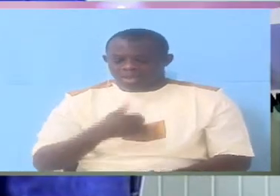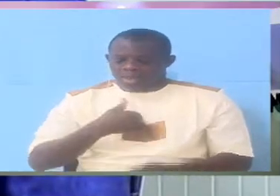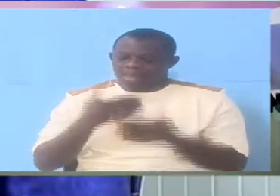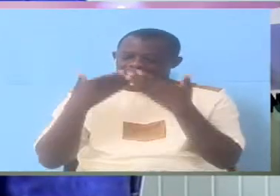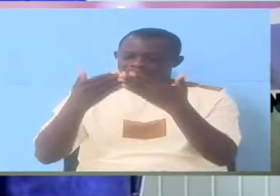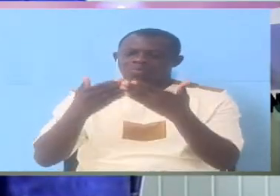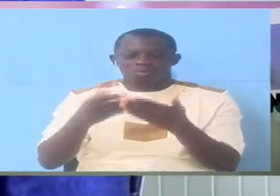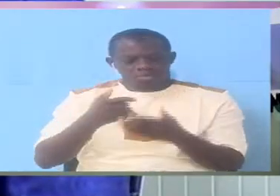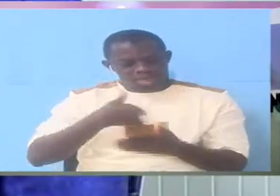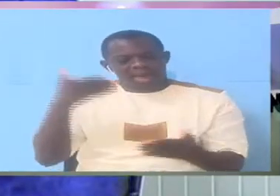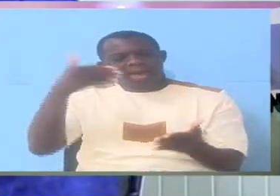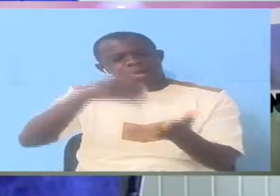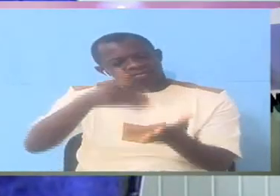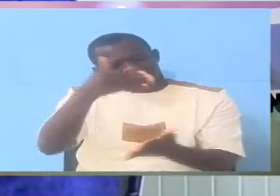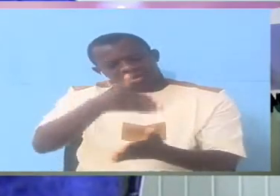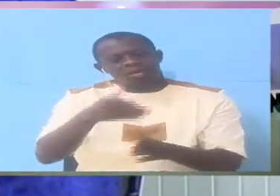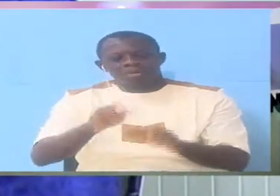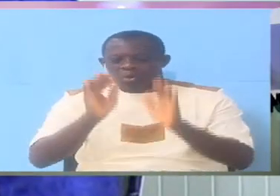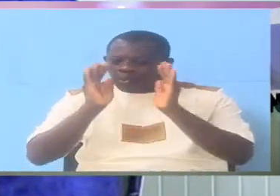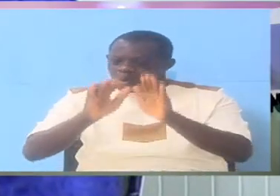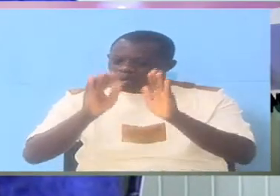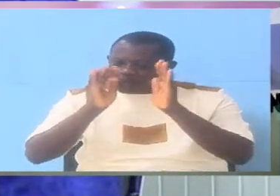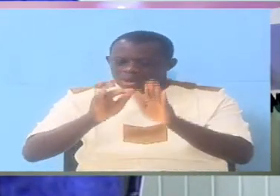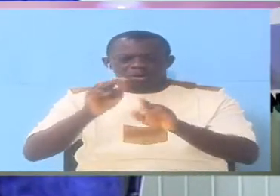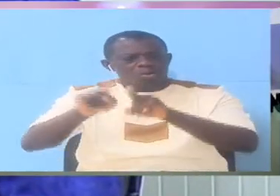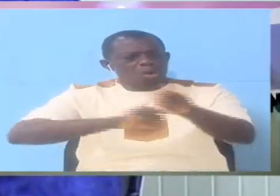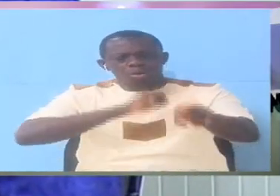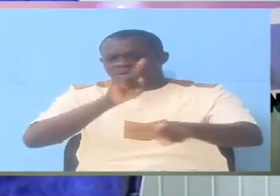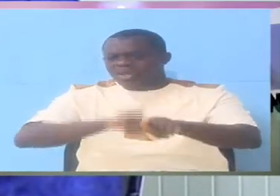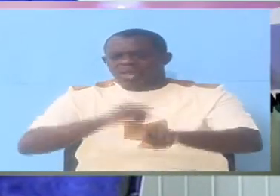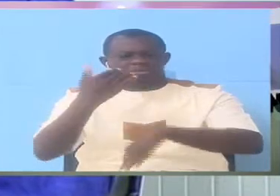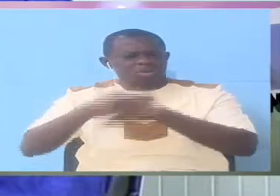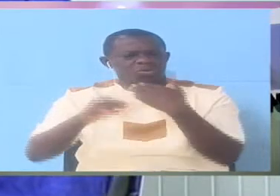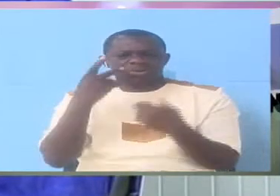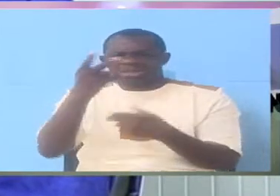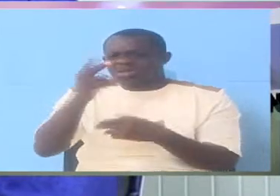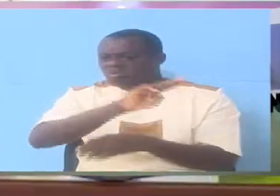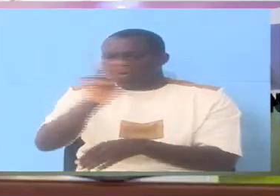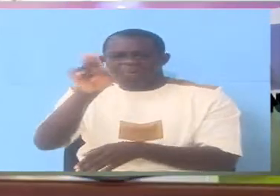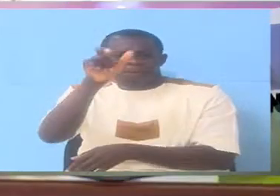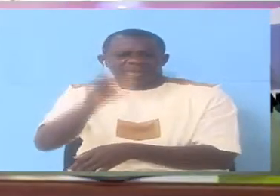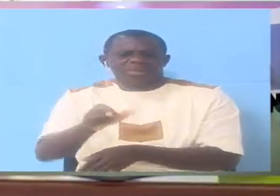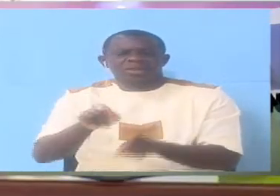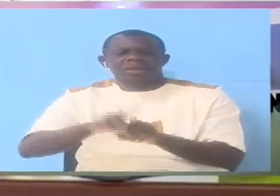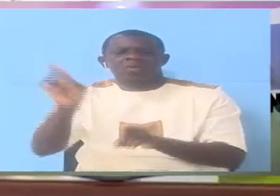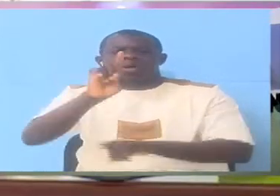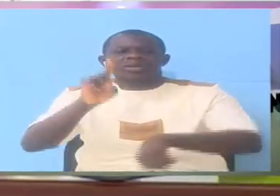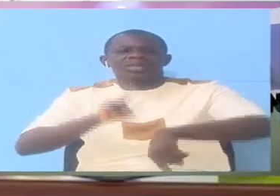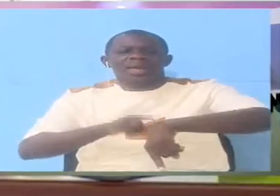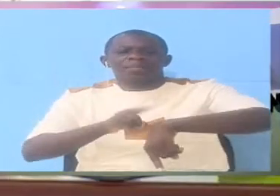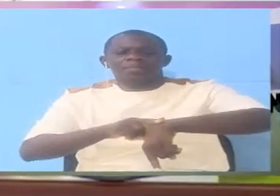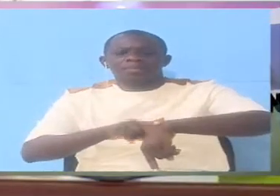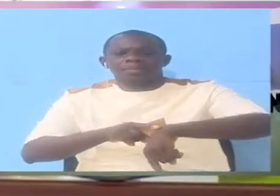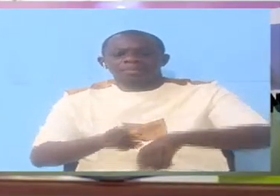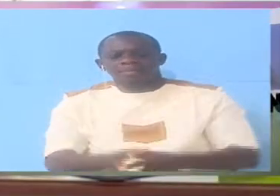said to him, I came here, I was waiting here for a long time and I did not see anybody. What time was this? It